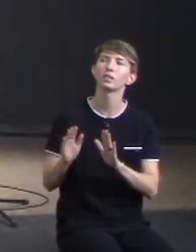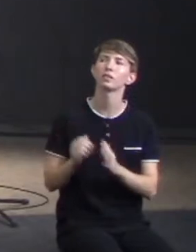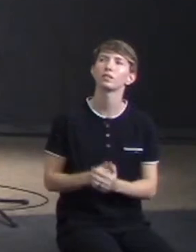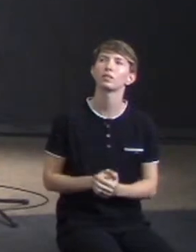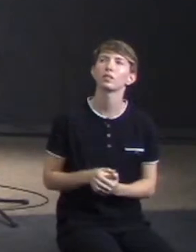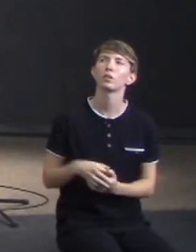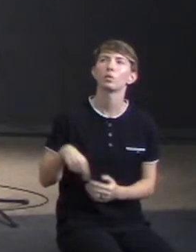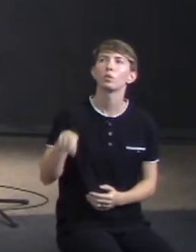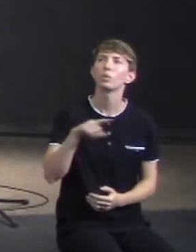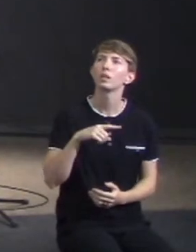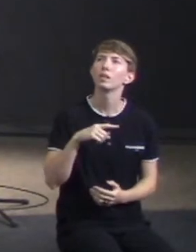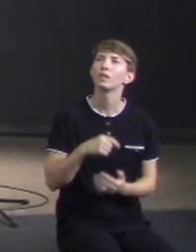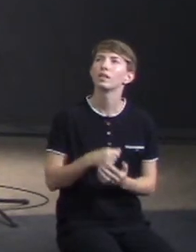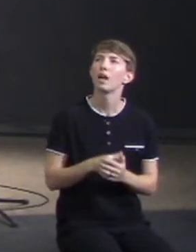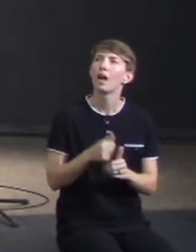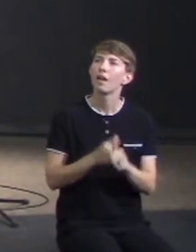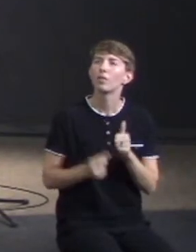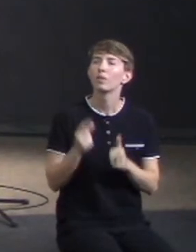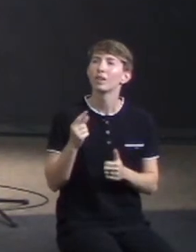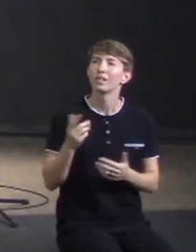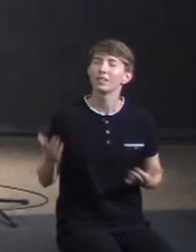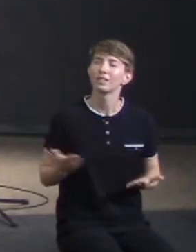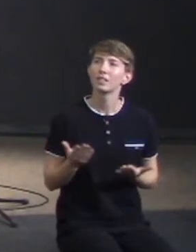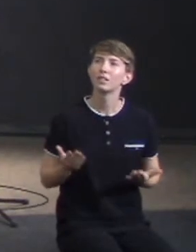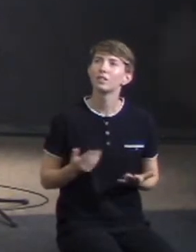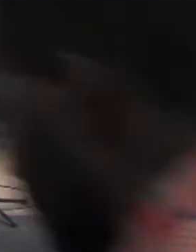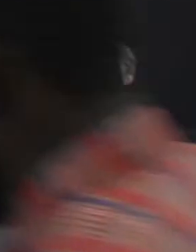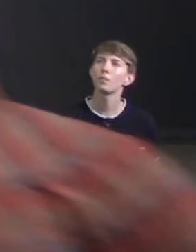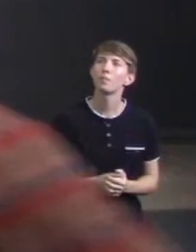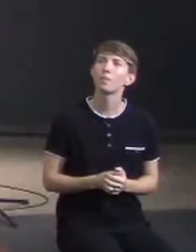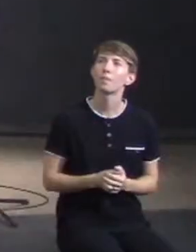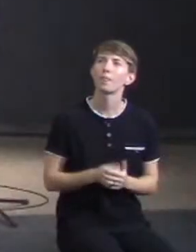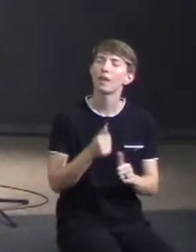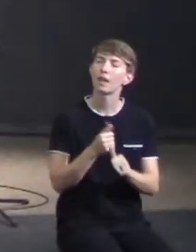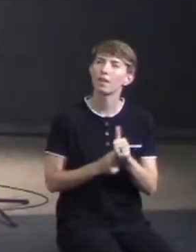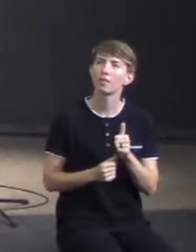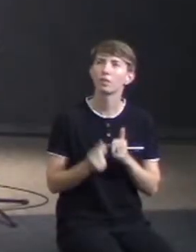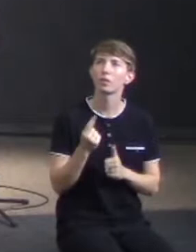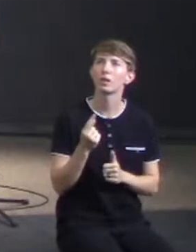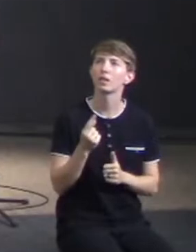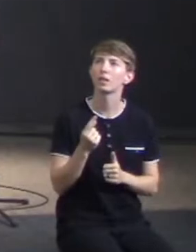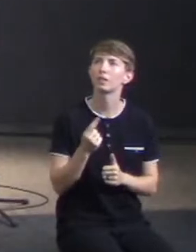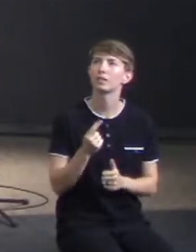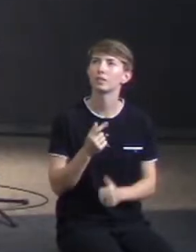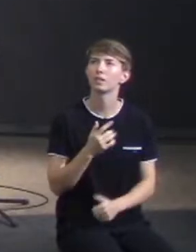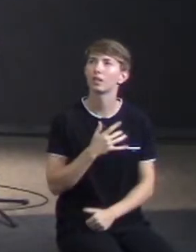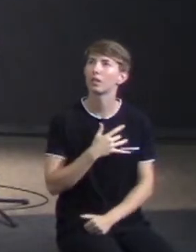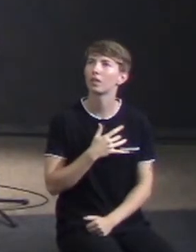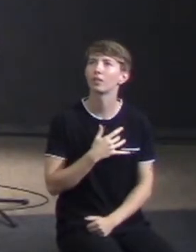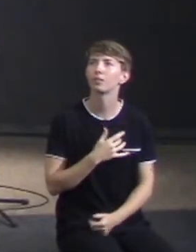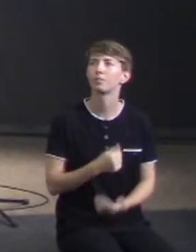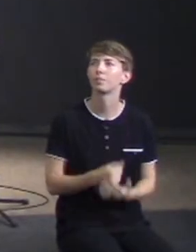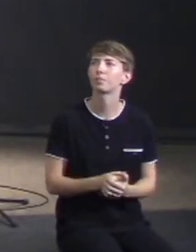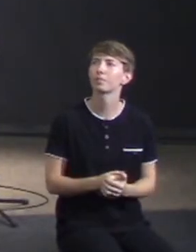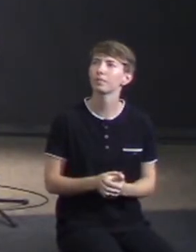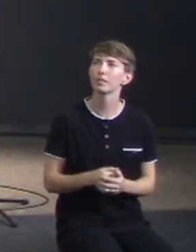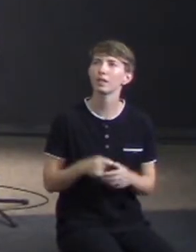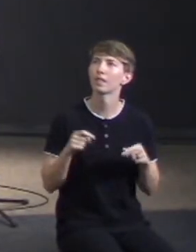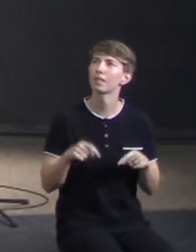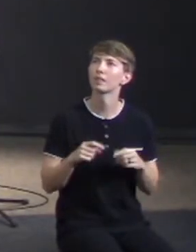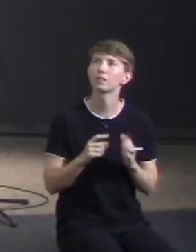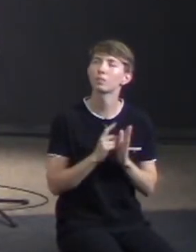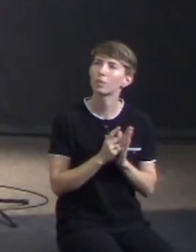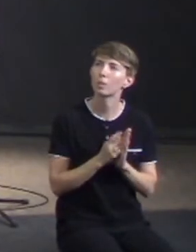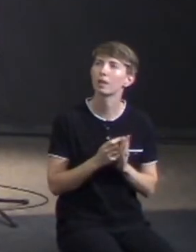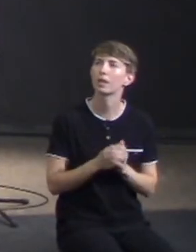We're just, you know, everyone that's here, everyone heart. And in this moment, Lord, I just pray that,